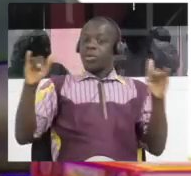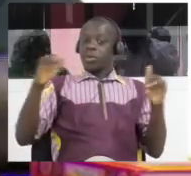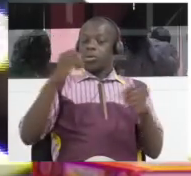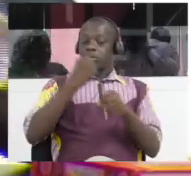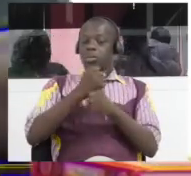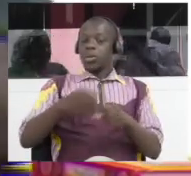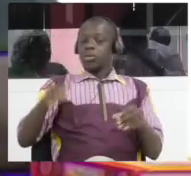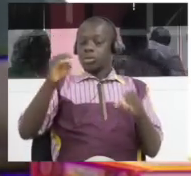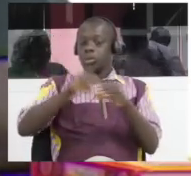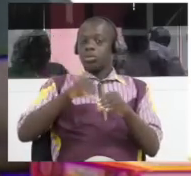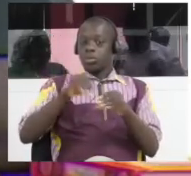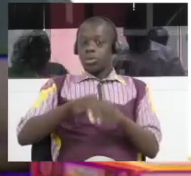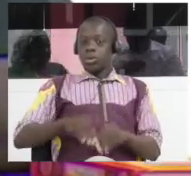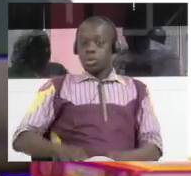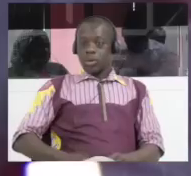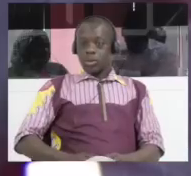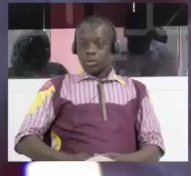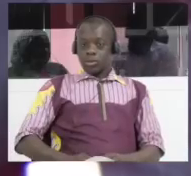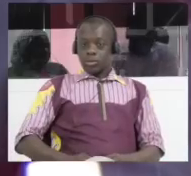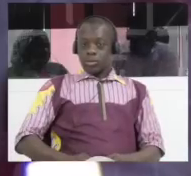to make an input.